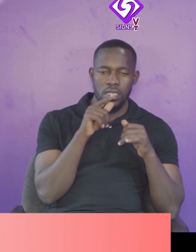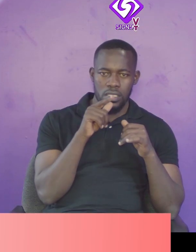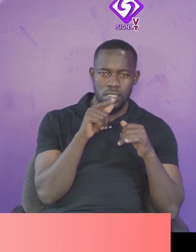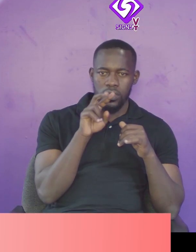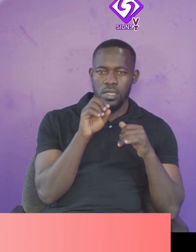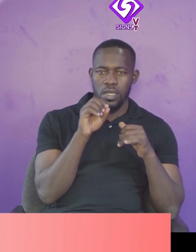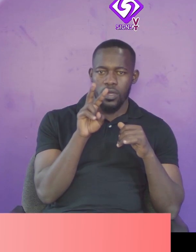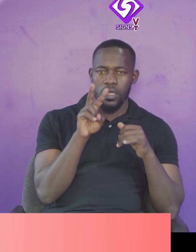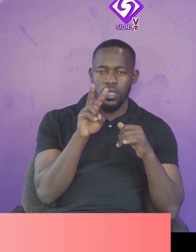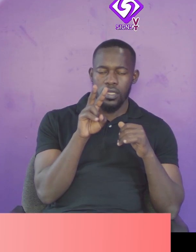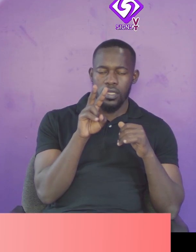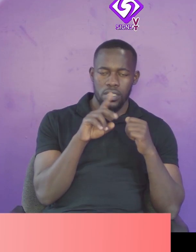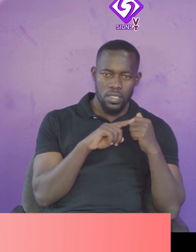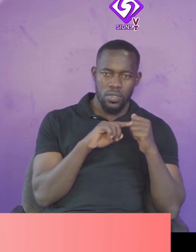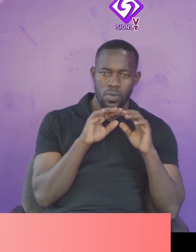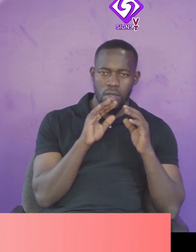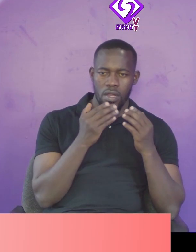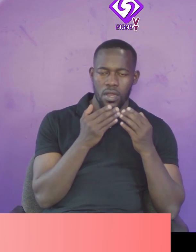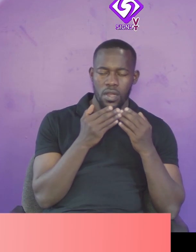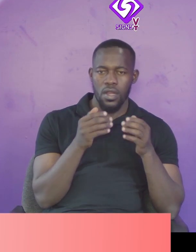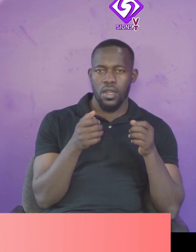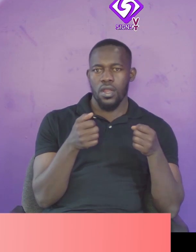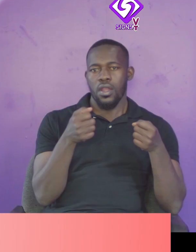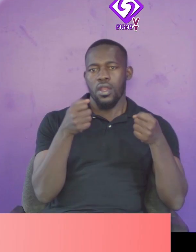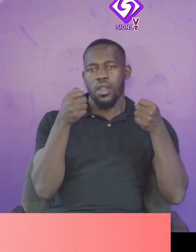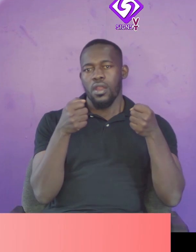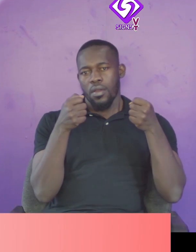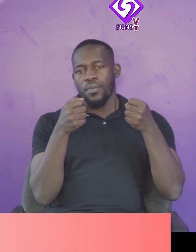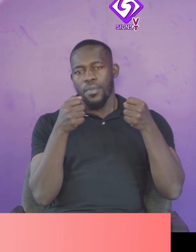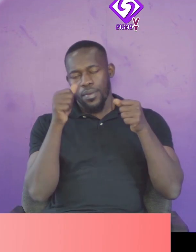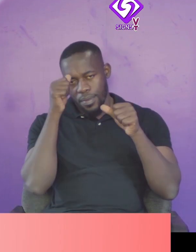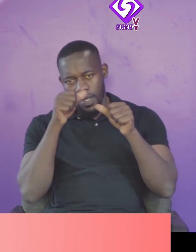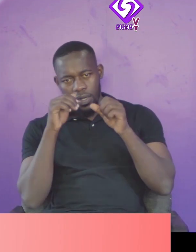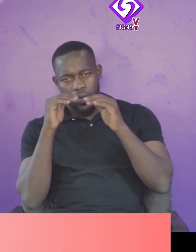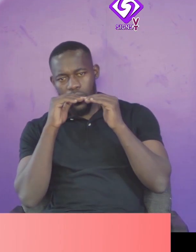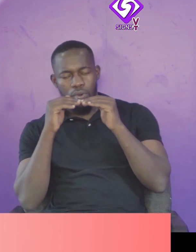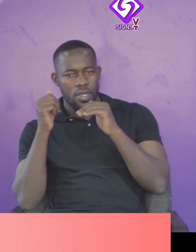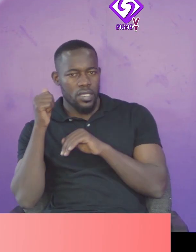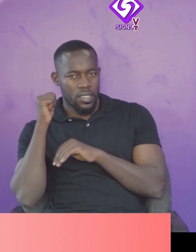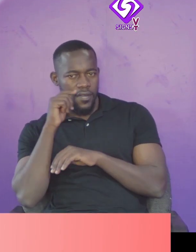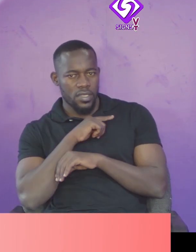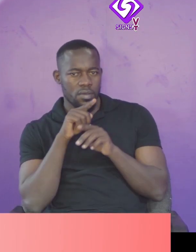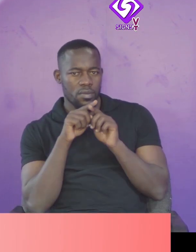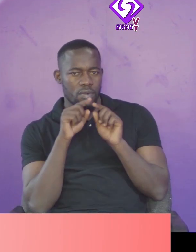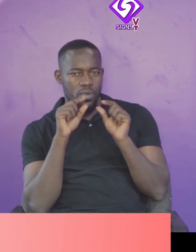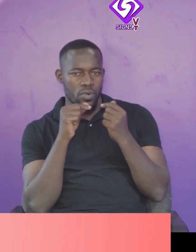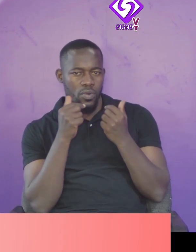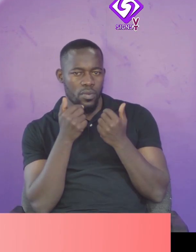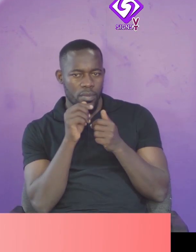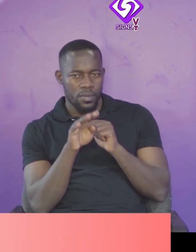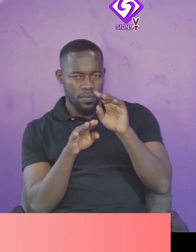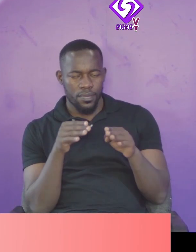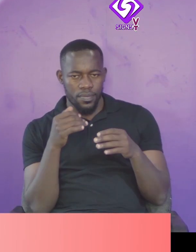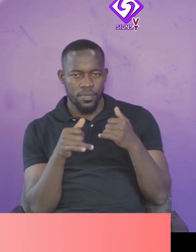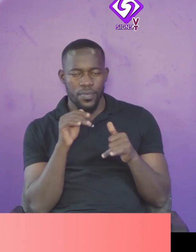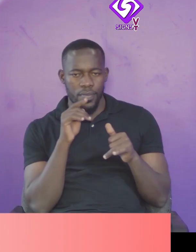maybe in the group stage matches. And, you know, the draw was yesterday. And in those group stage matches, he has to,